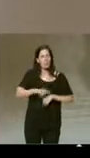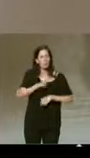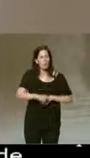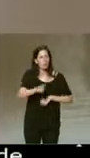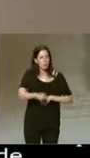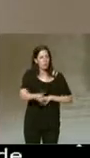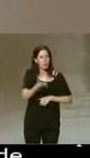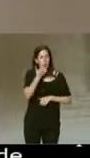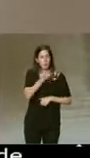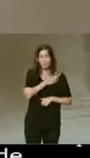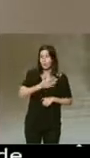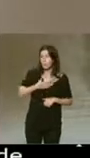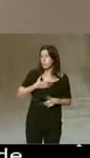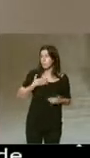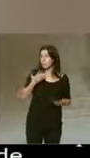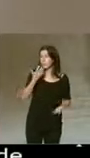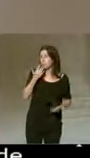you measure quality